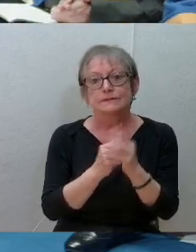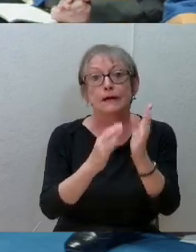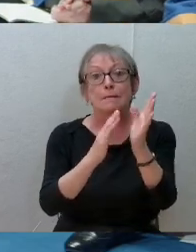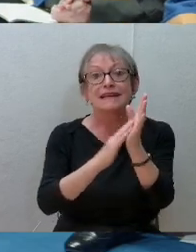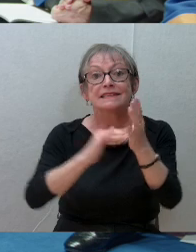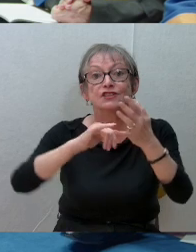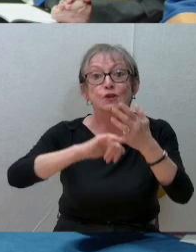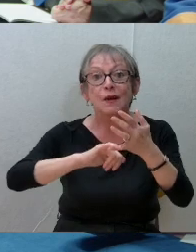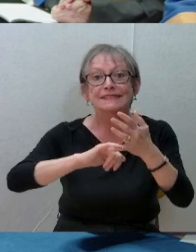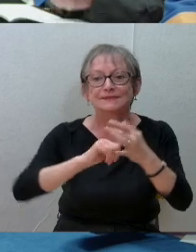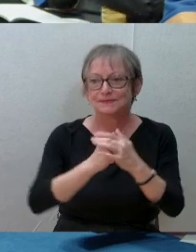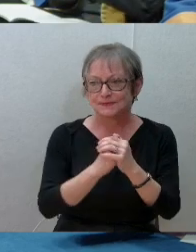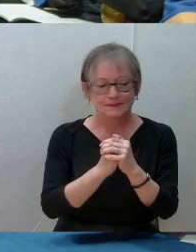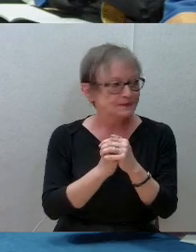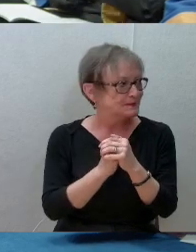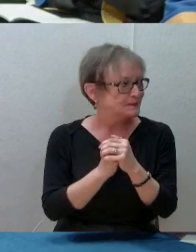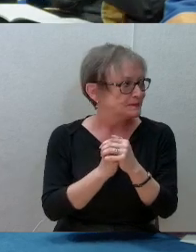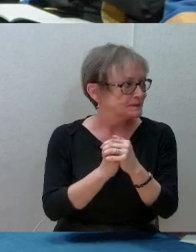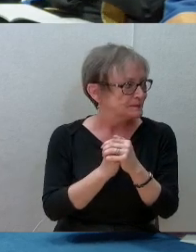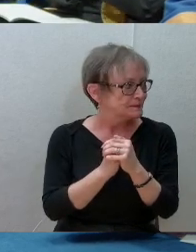Melissa Stewart.